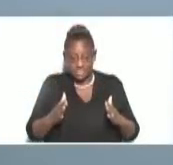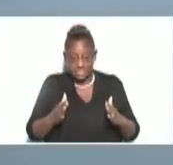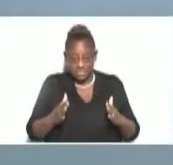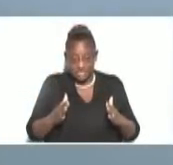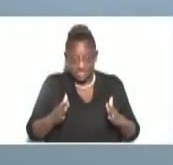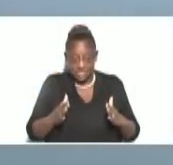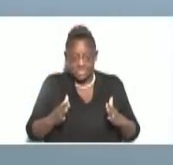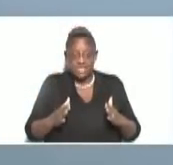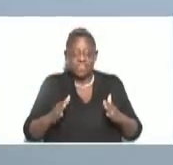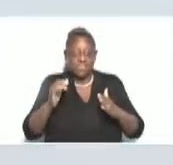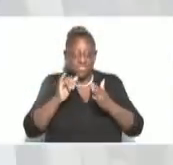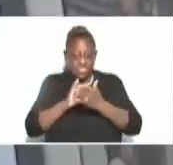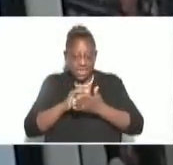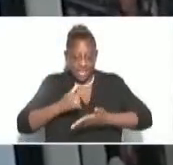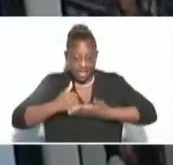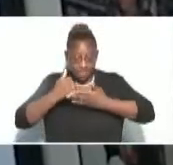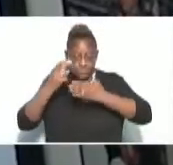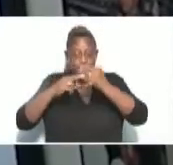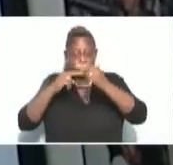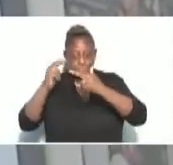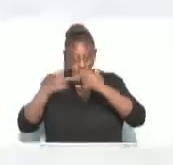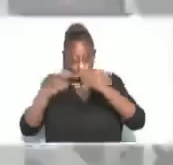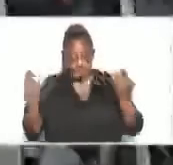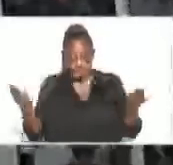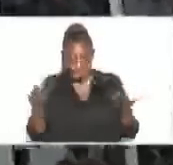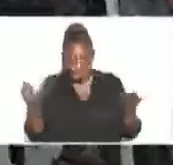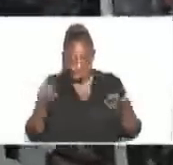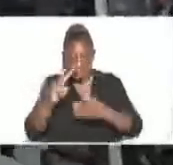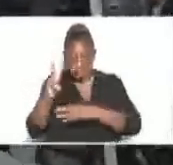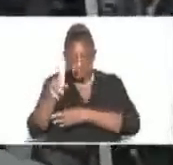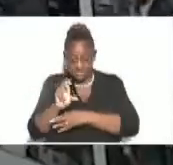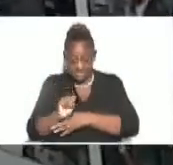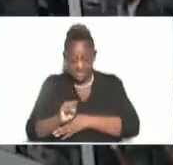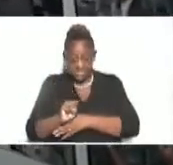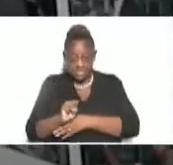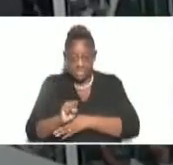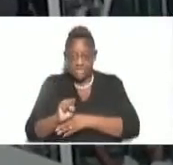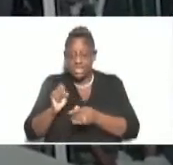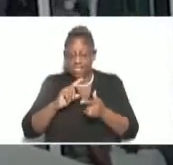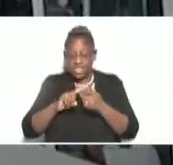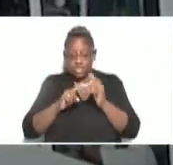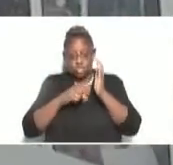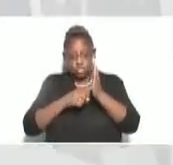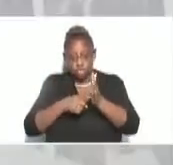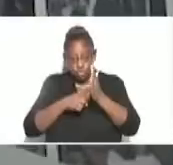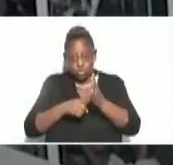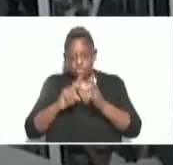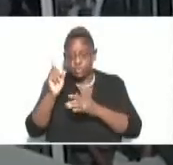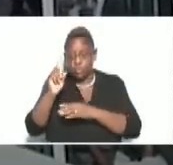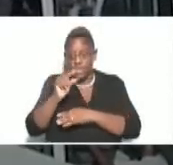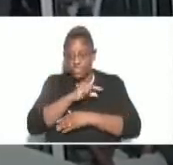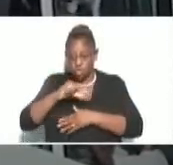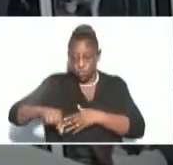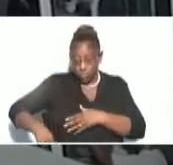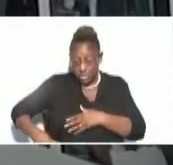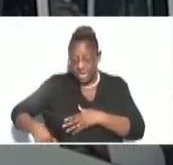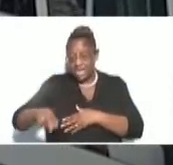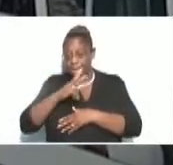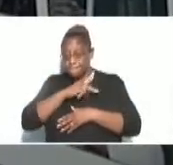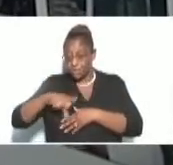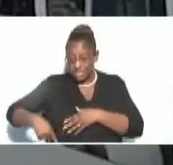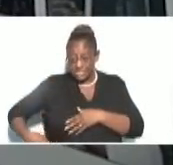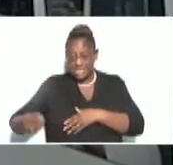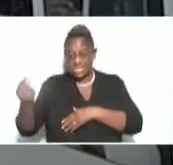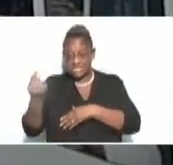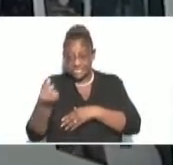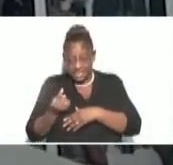bedrock of this corporation. This tells a great story. When Princess came in, that's Princess Margaret, the Queen came as well,